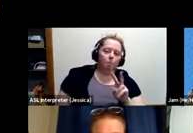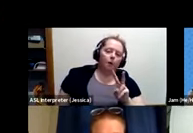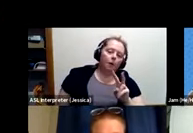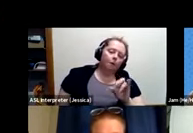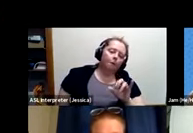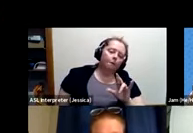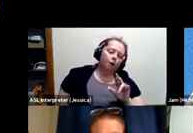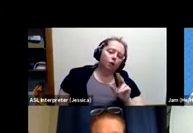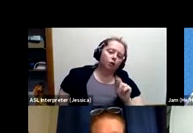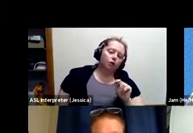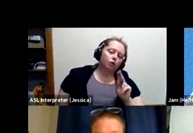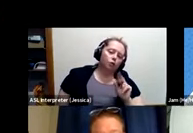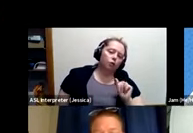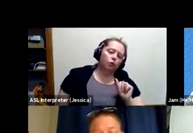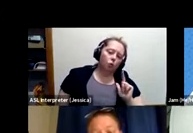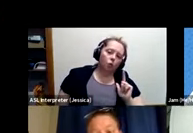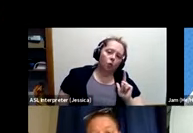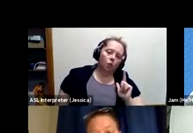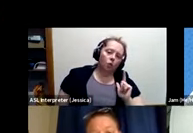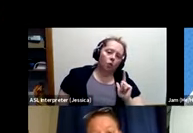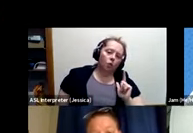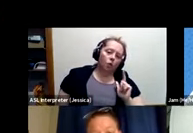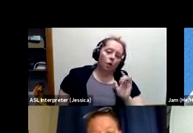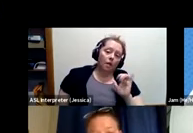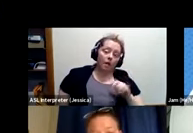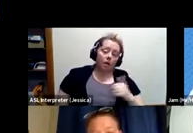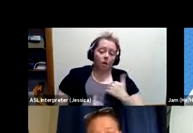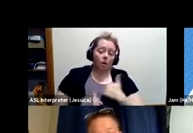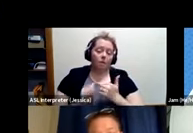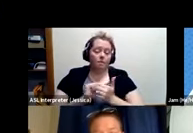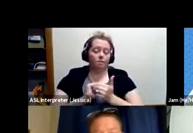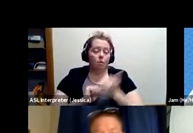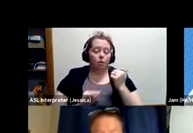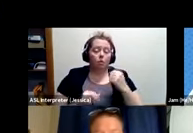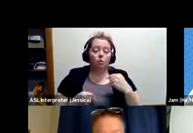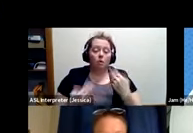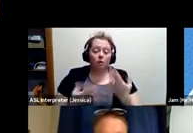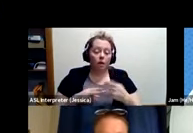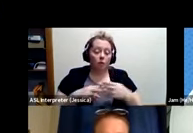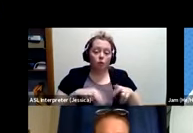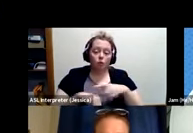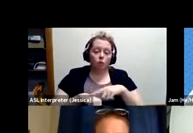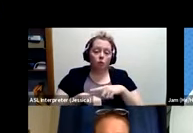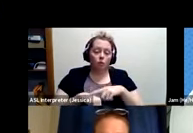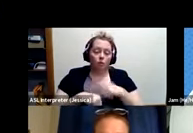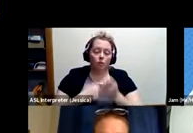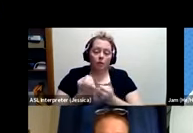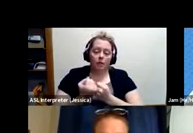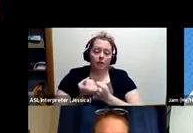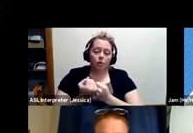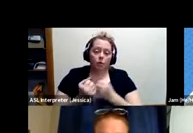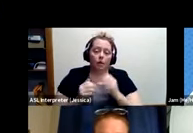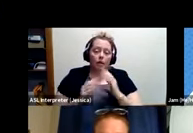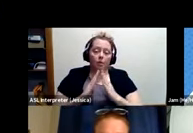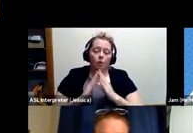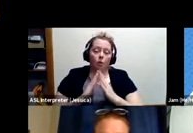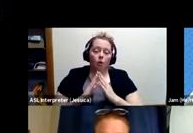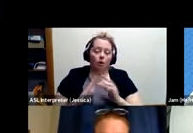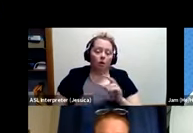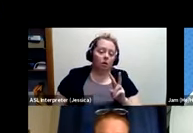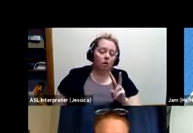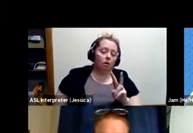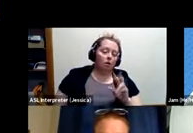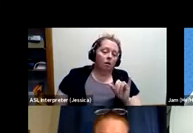So what we're primarily doing right now is providing a little bit of short-term support community through various virtual